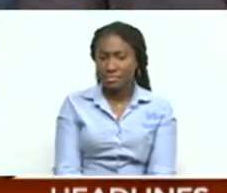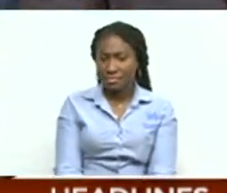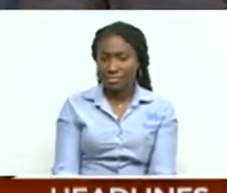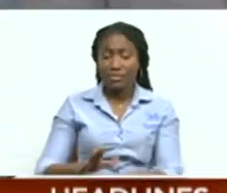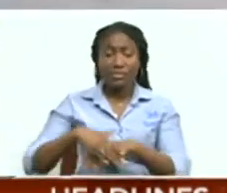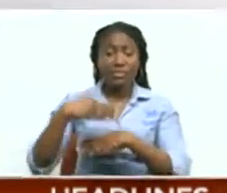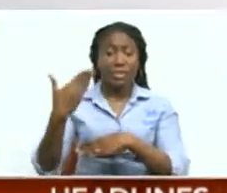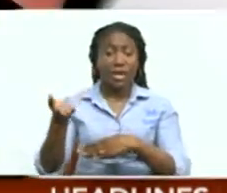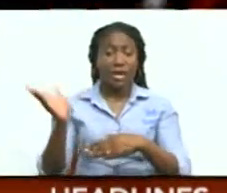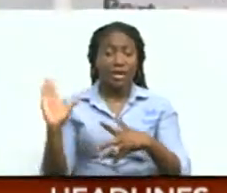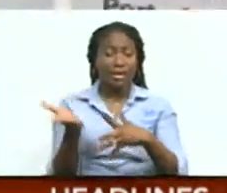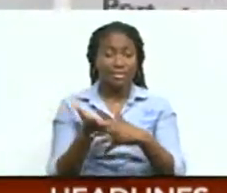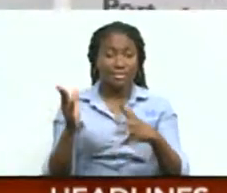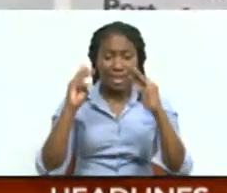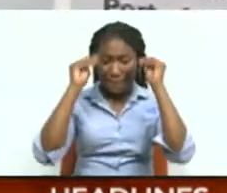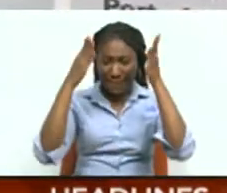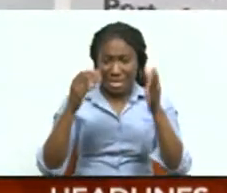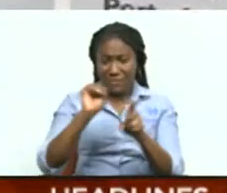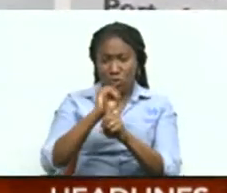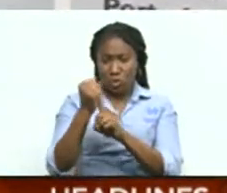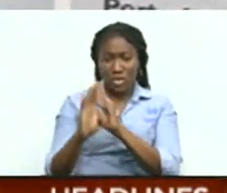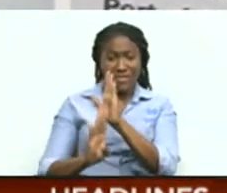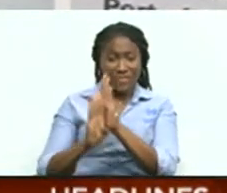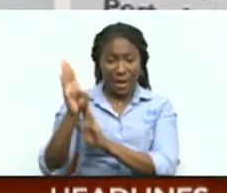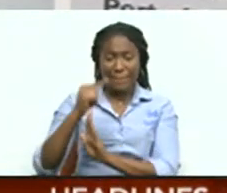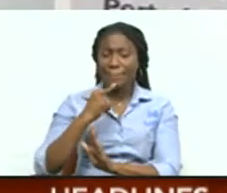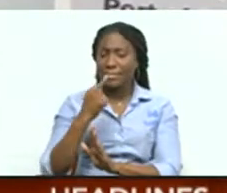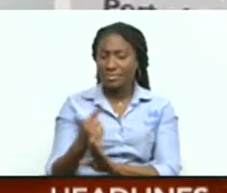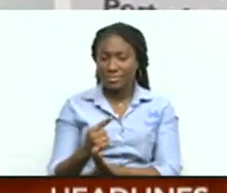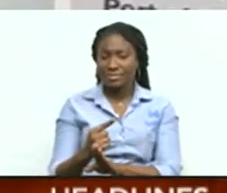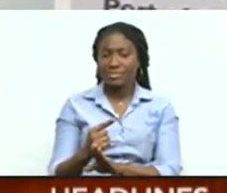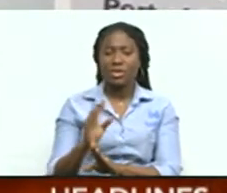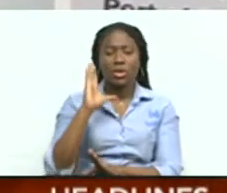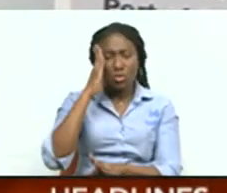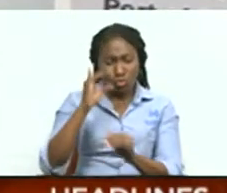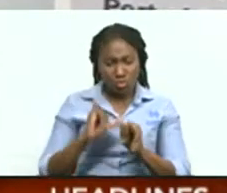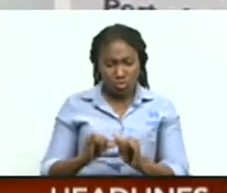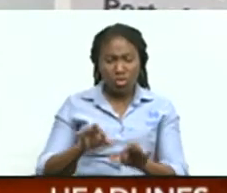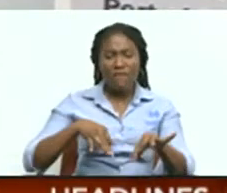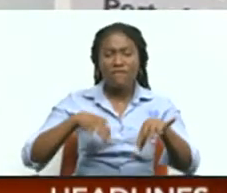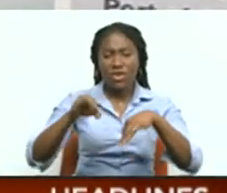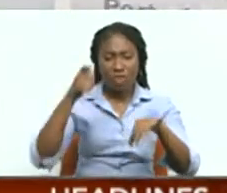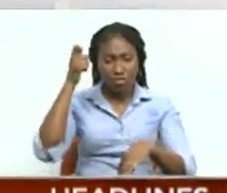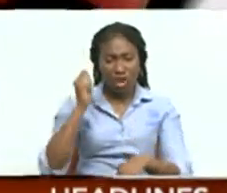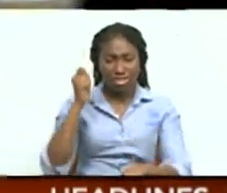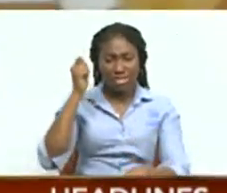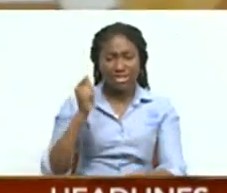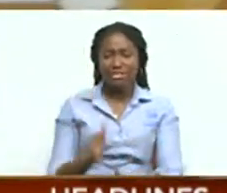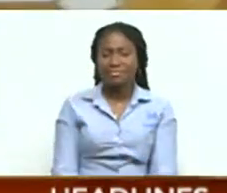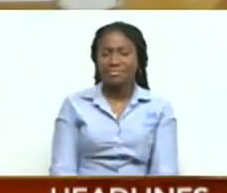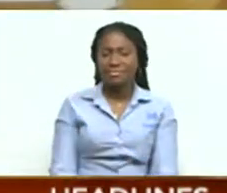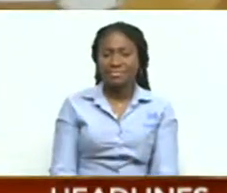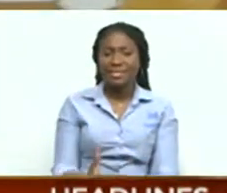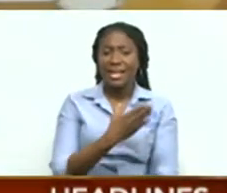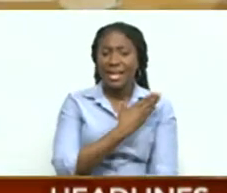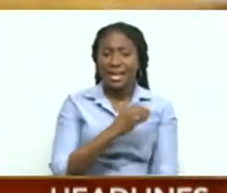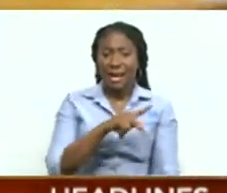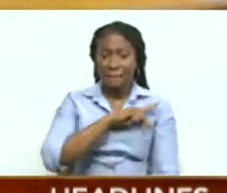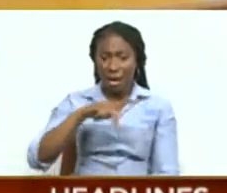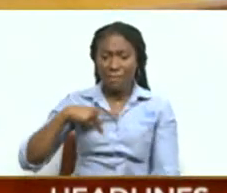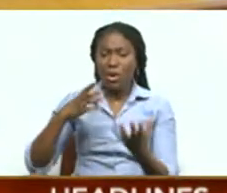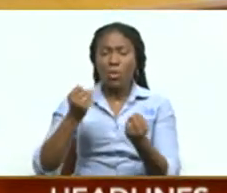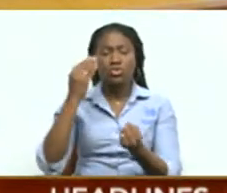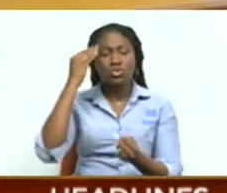come in the news, Minister of Social Development assures there's no discontinuation of funeral grants. And the Parliament wants to know